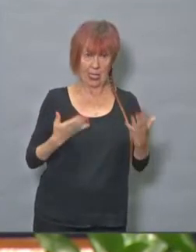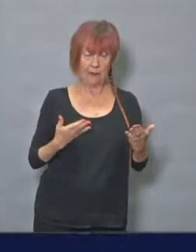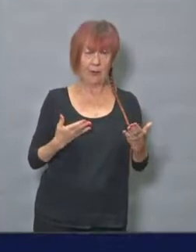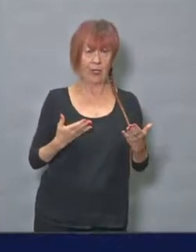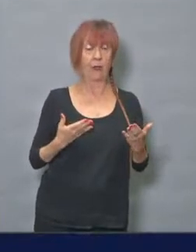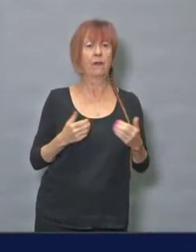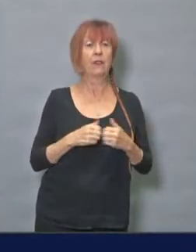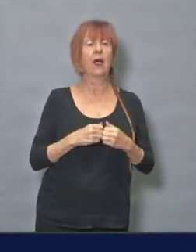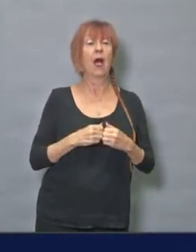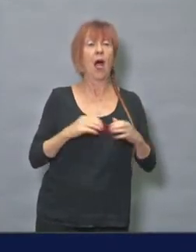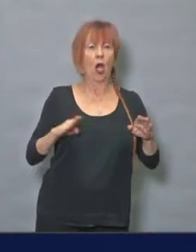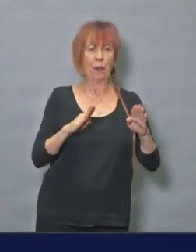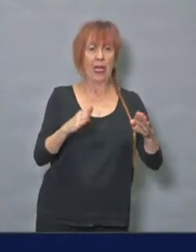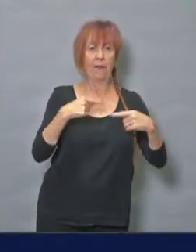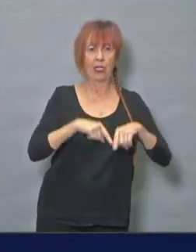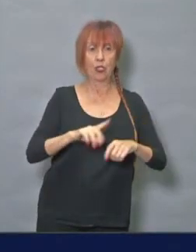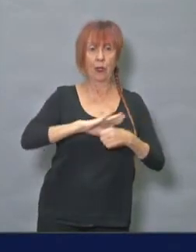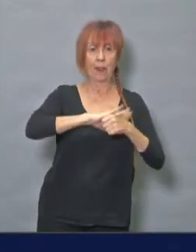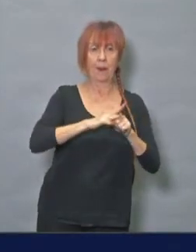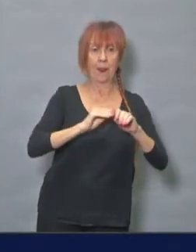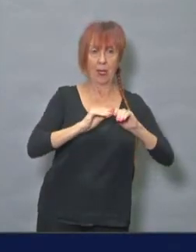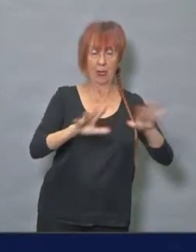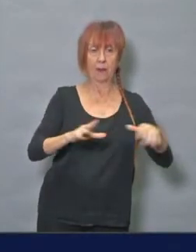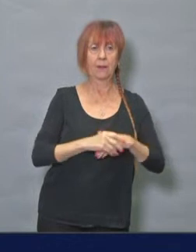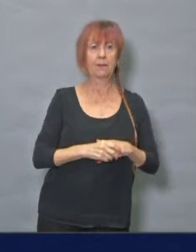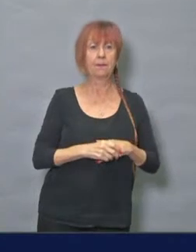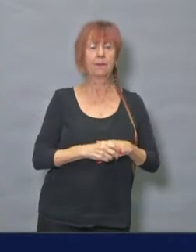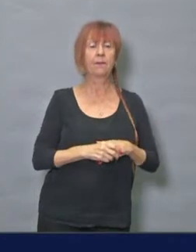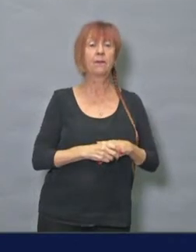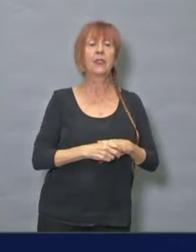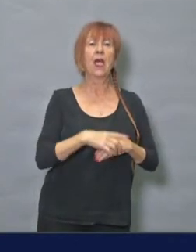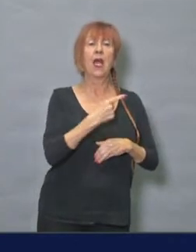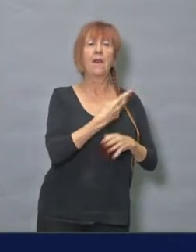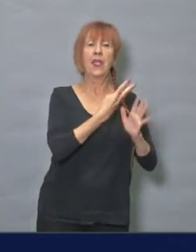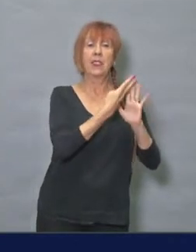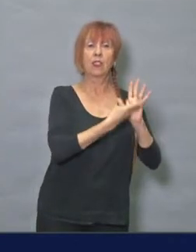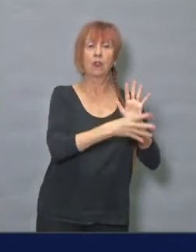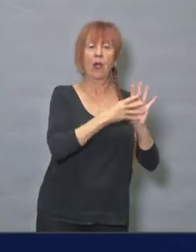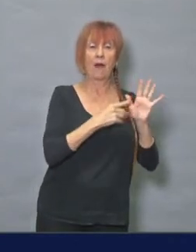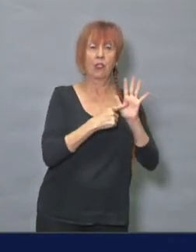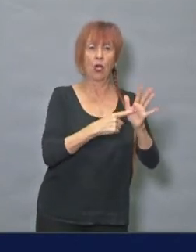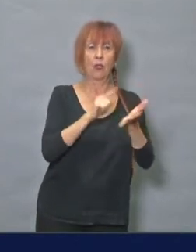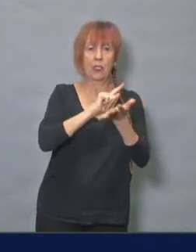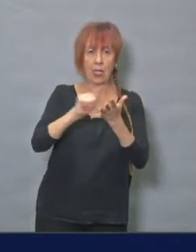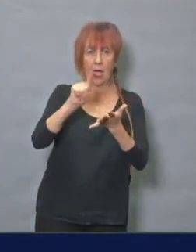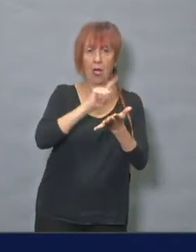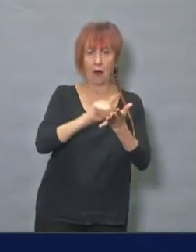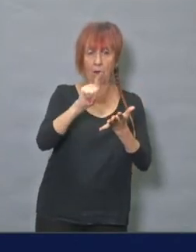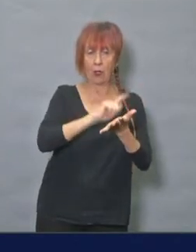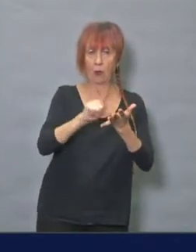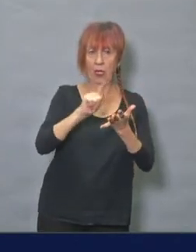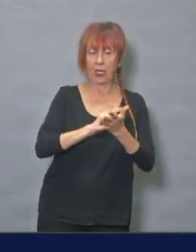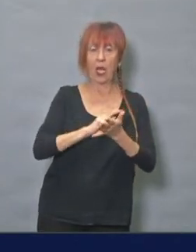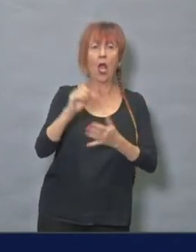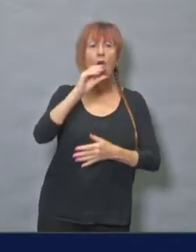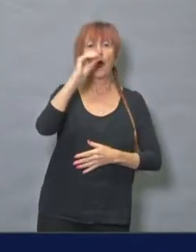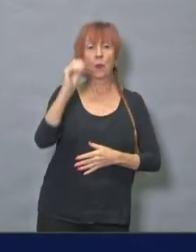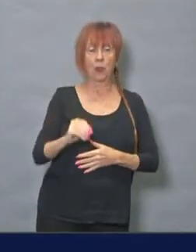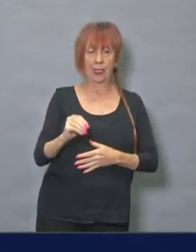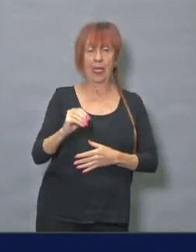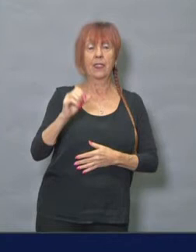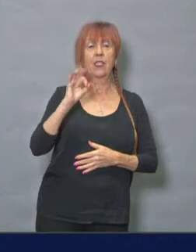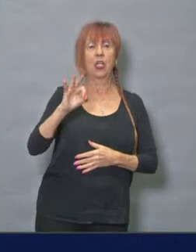advance slide 1. This graph shows by week the percent of LA County residents who